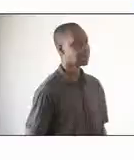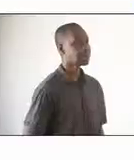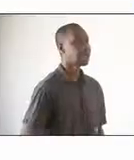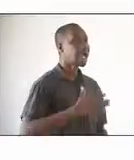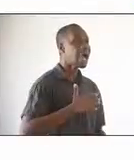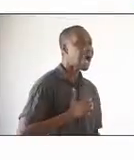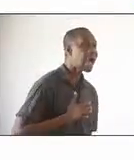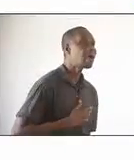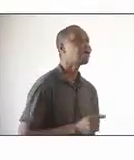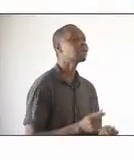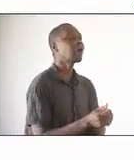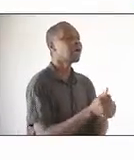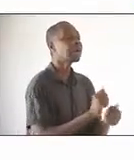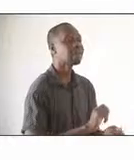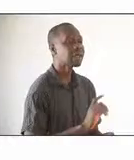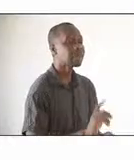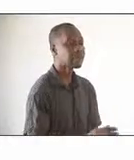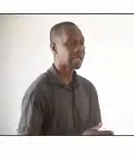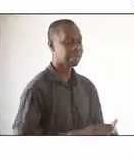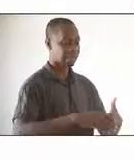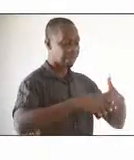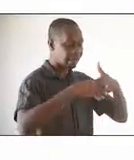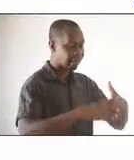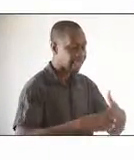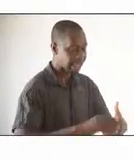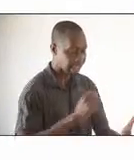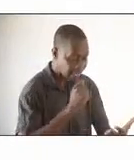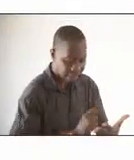are also referred to as friendly letters,